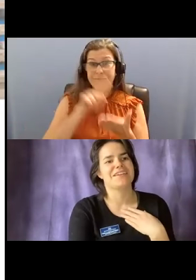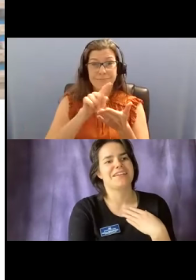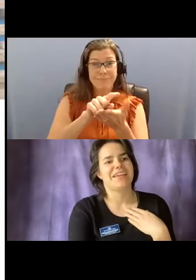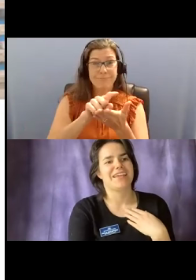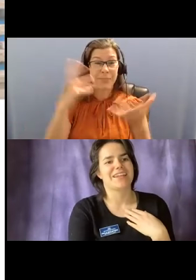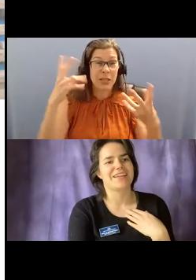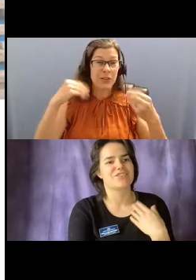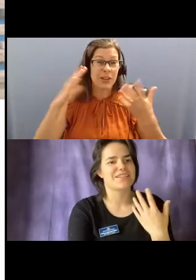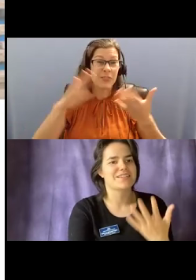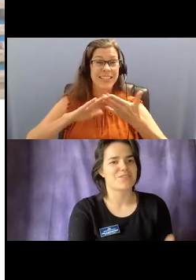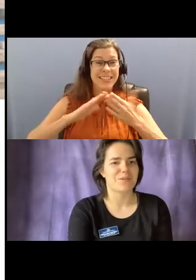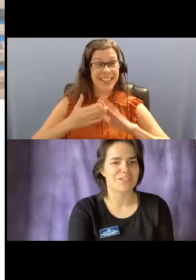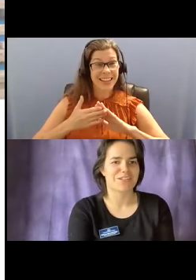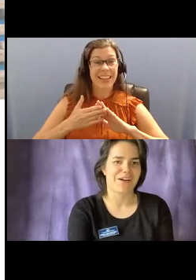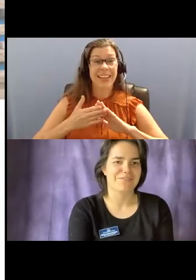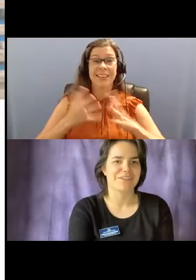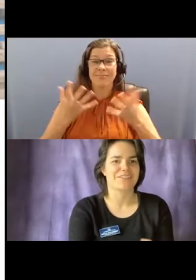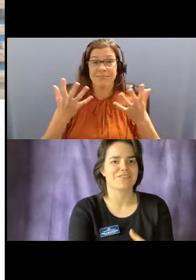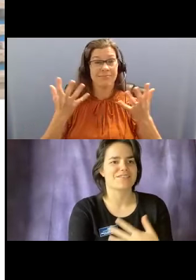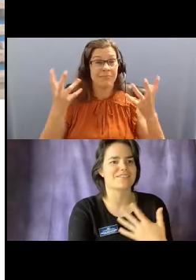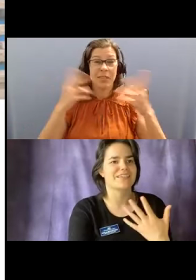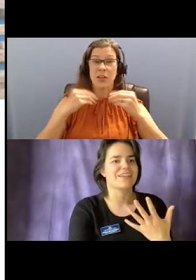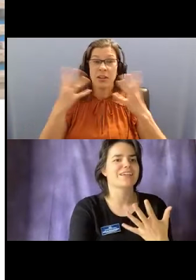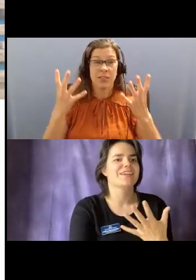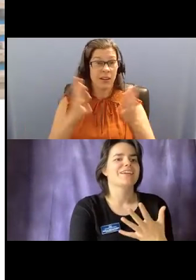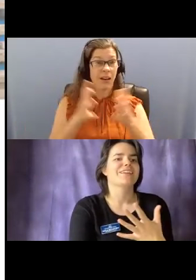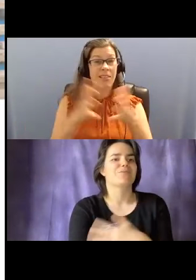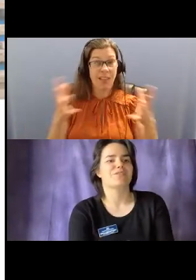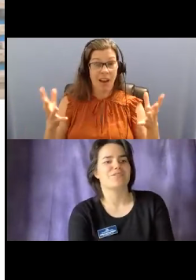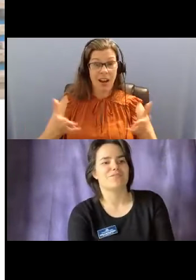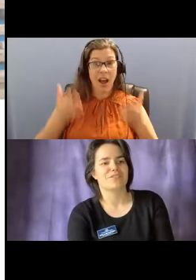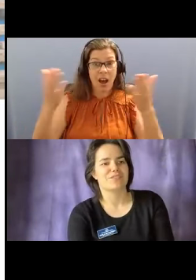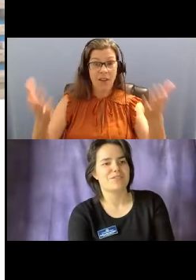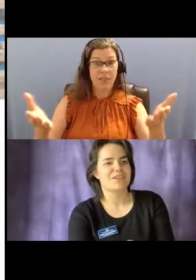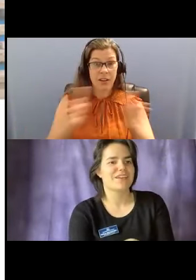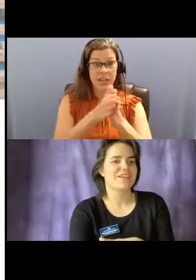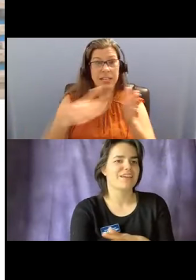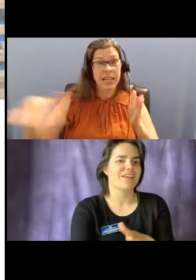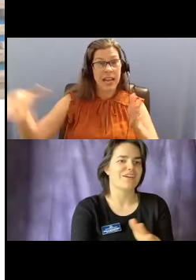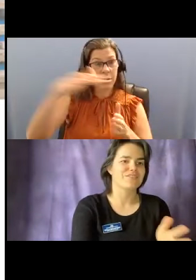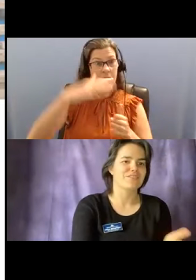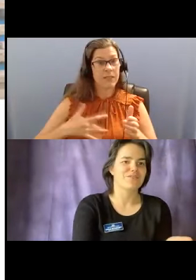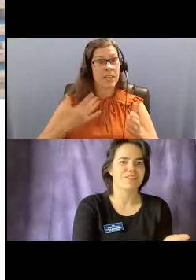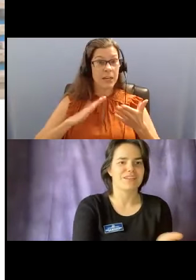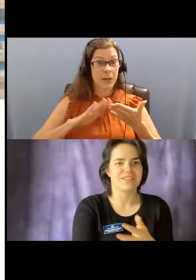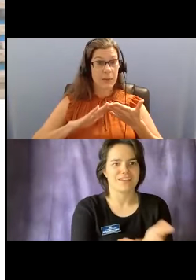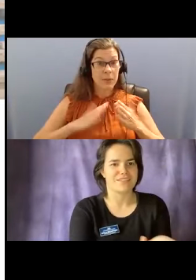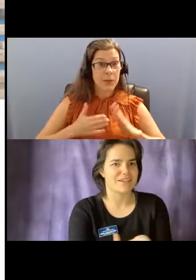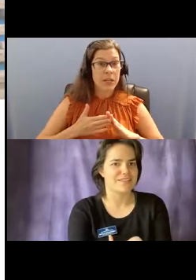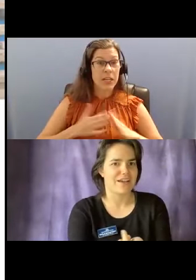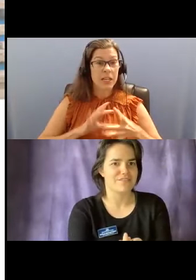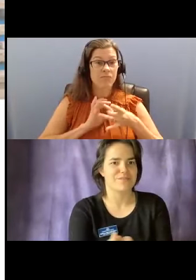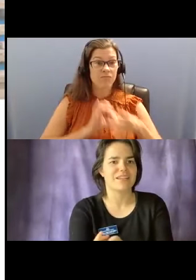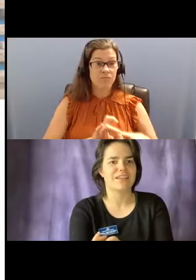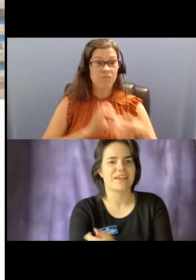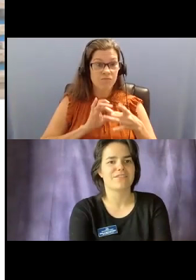city. And it just has so much to offer. There's the neighborhood feel community, and also it